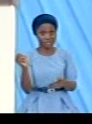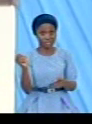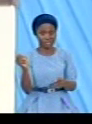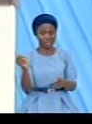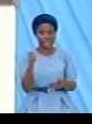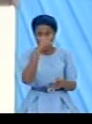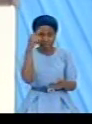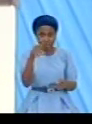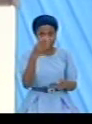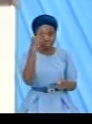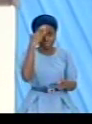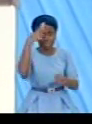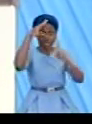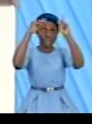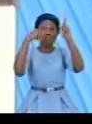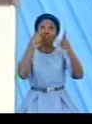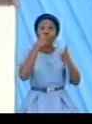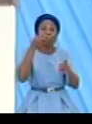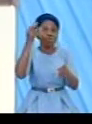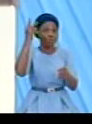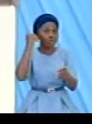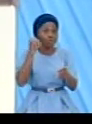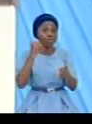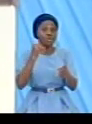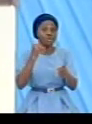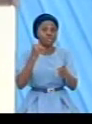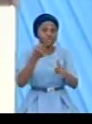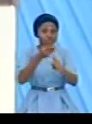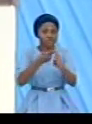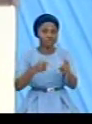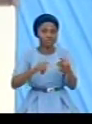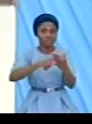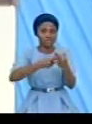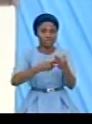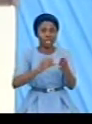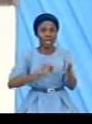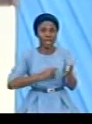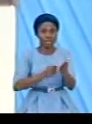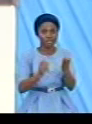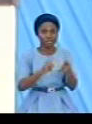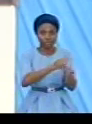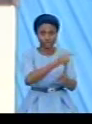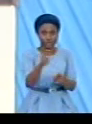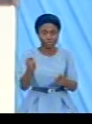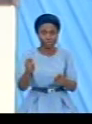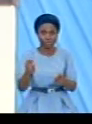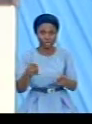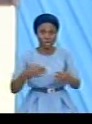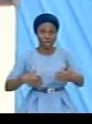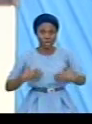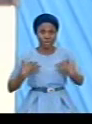him that is from the beginning. I've written unto you, young men, because ye